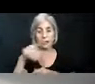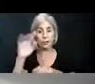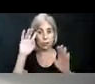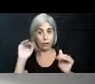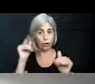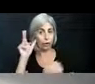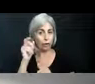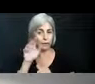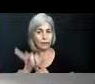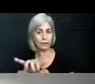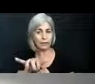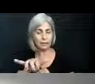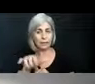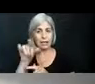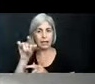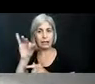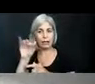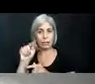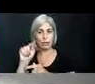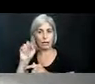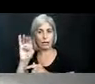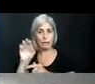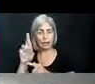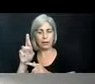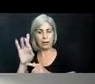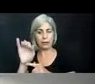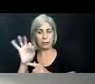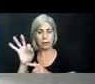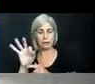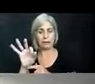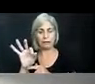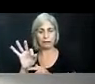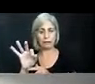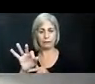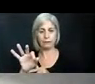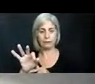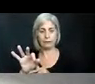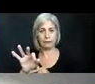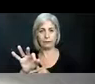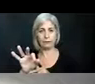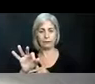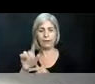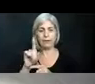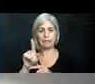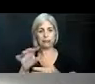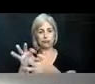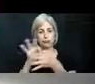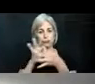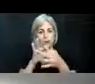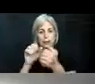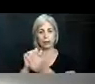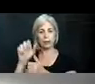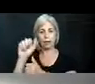of this in the Great Barrier Reef. So basically what happens is coral has a symbiotic relationship with algae